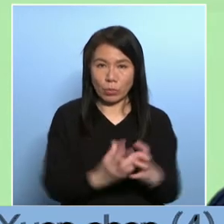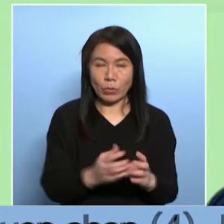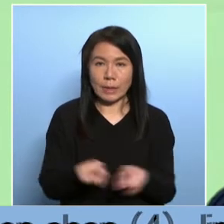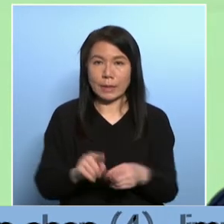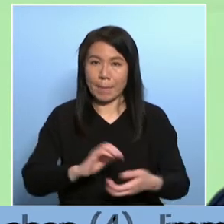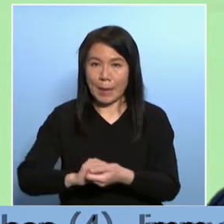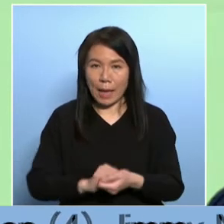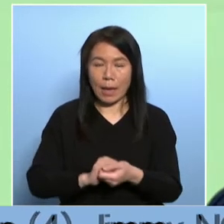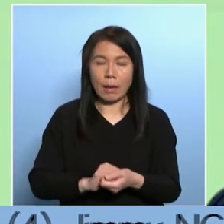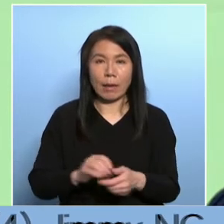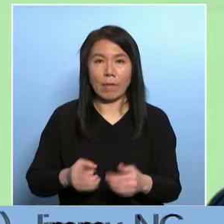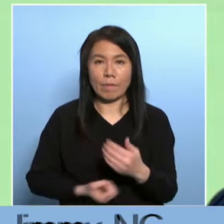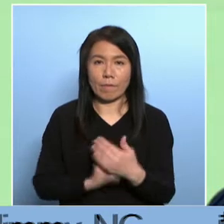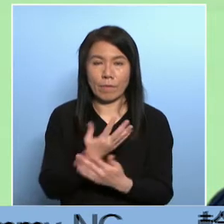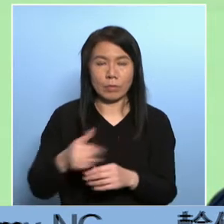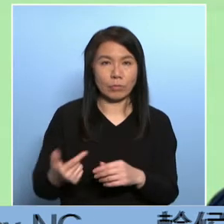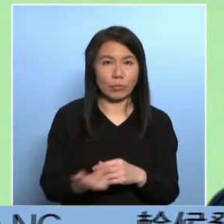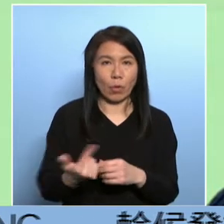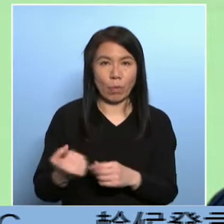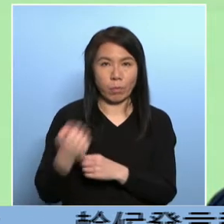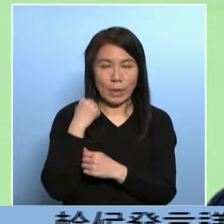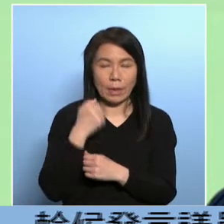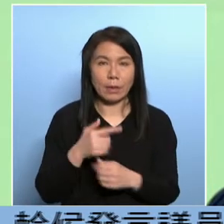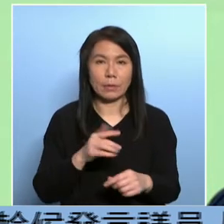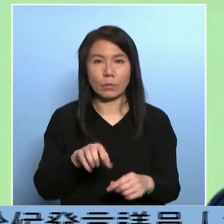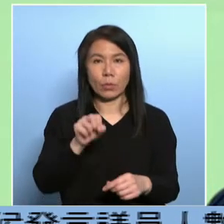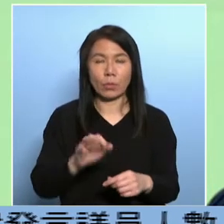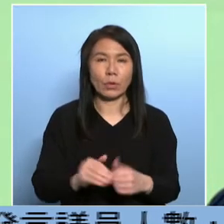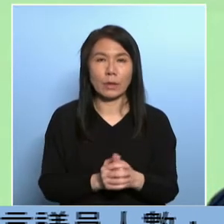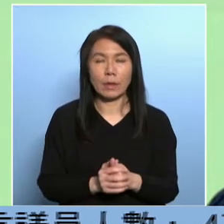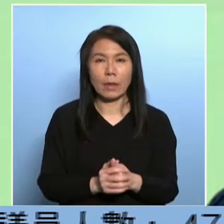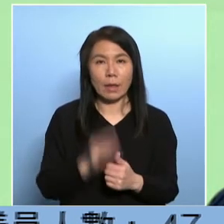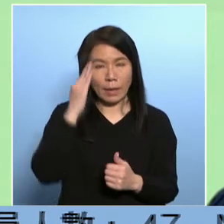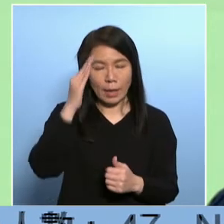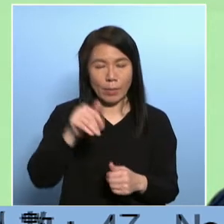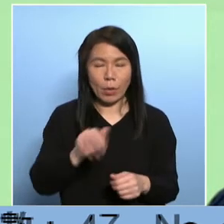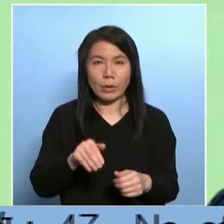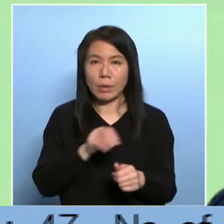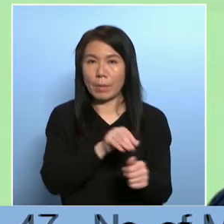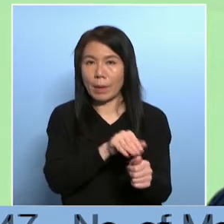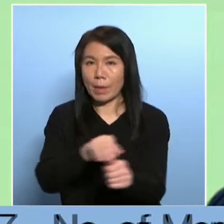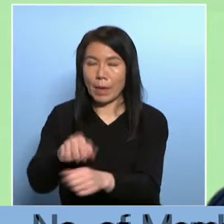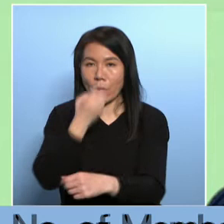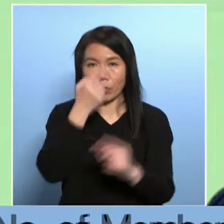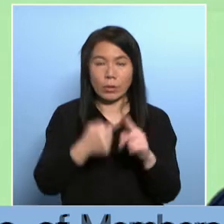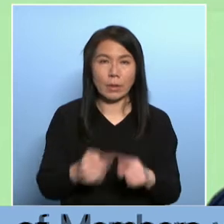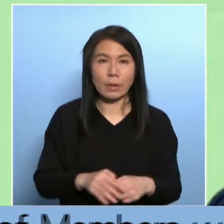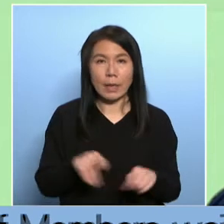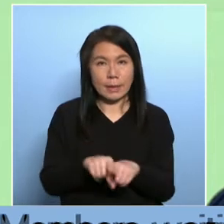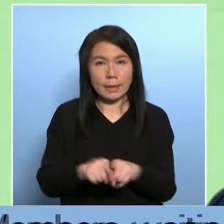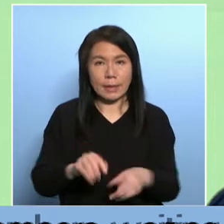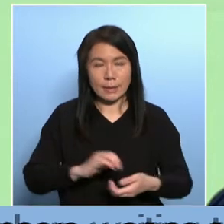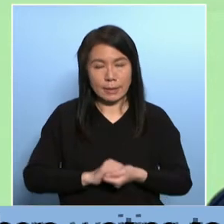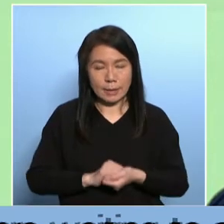with civil servants as well as voluntary groups in volunteer teams in the community. I